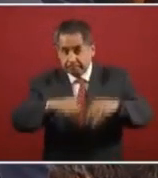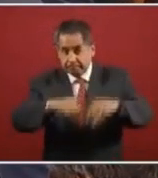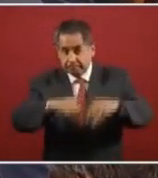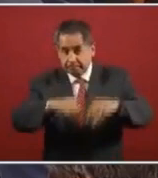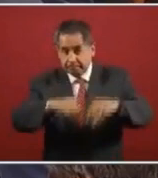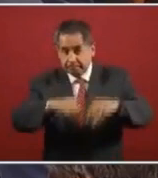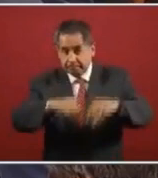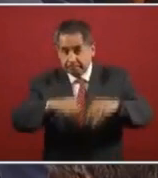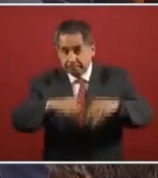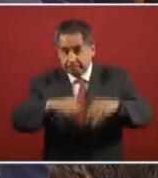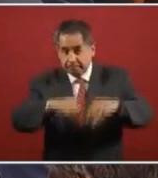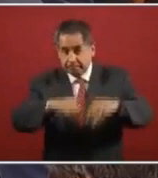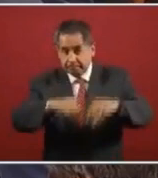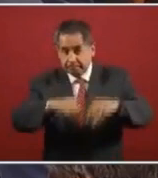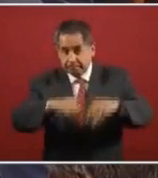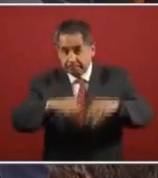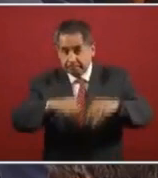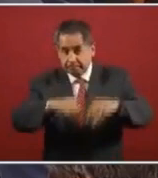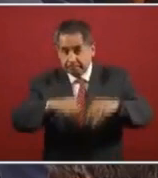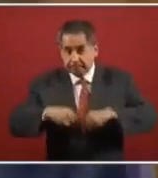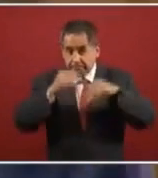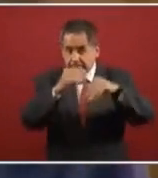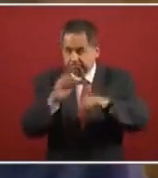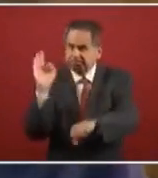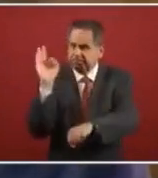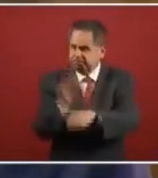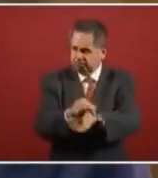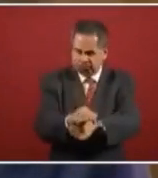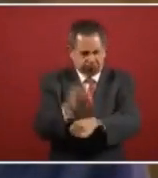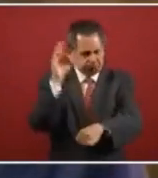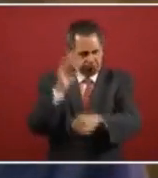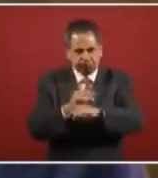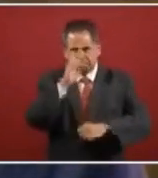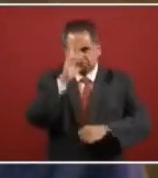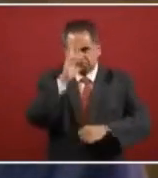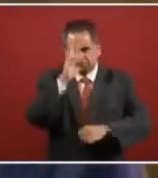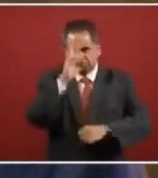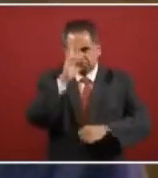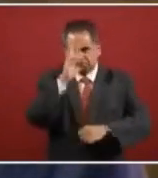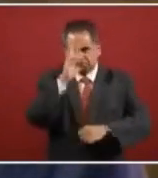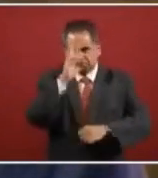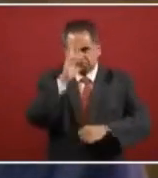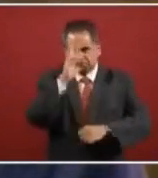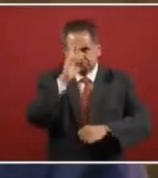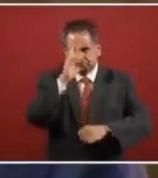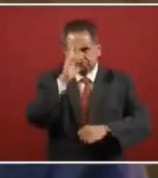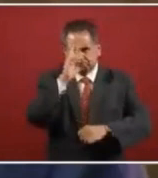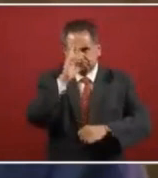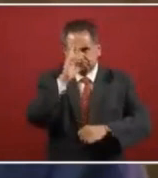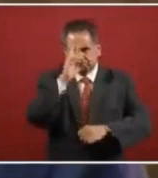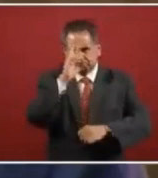in the United States with with respect to the sovereignty